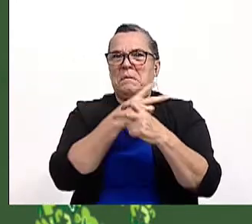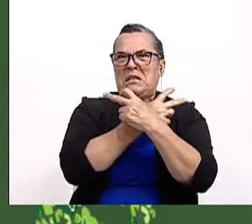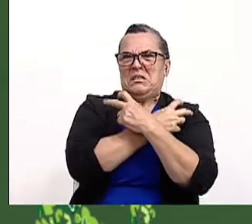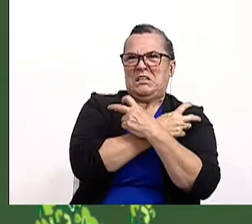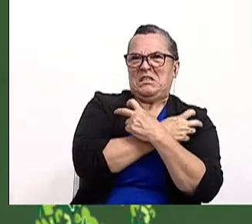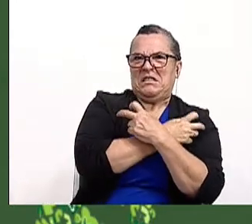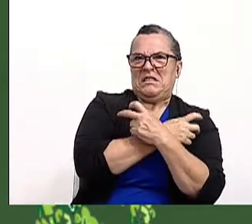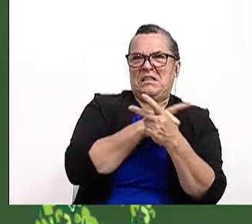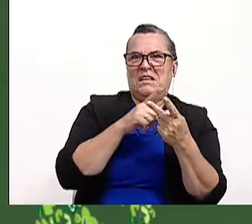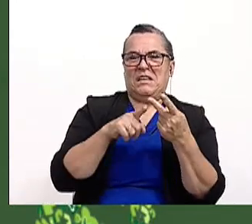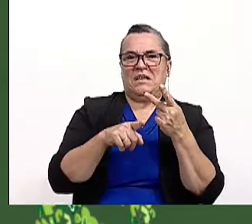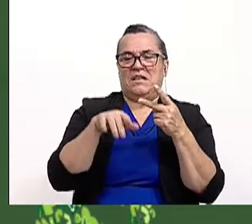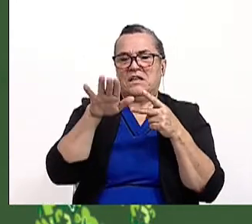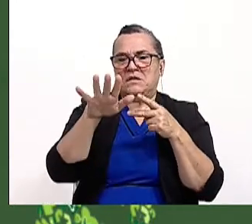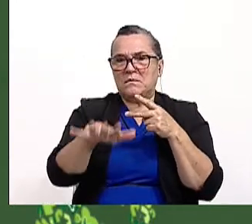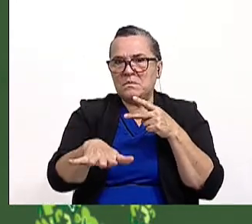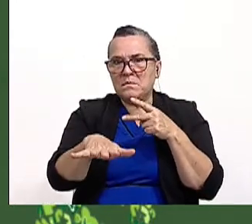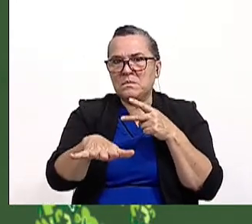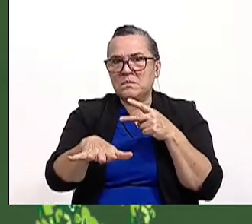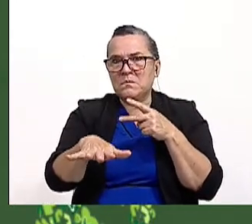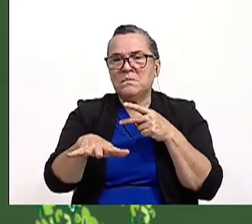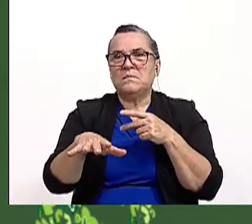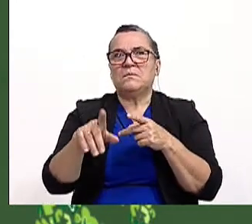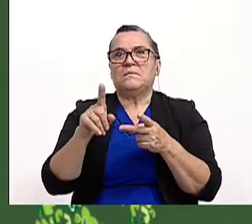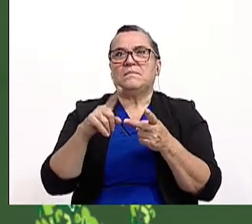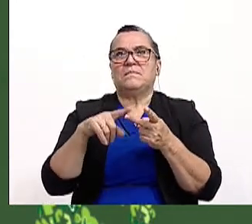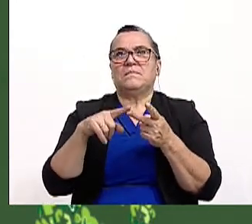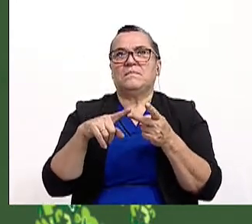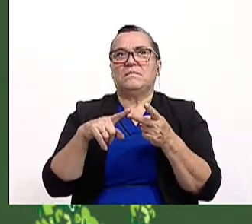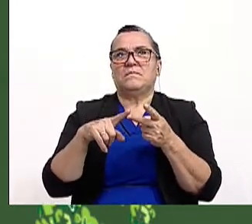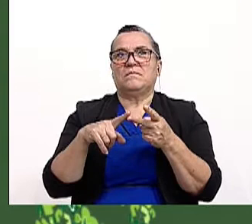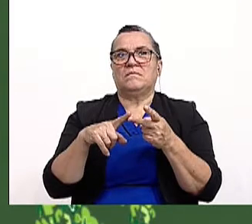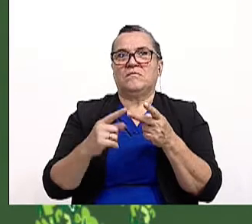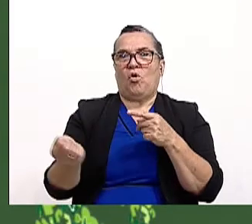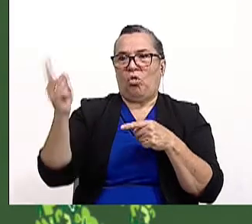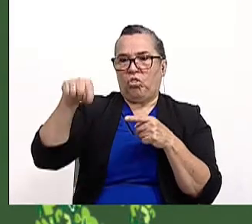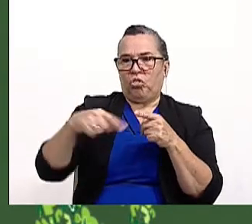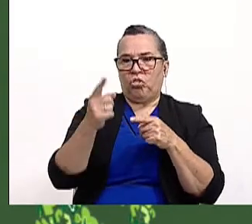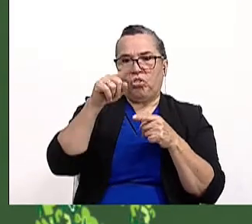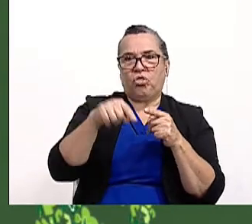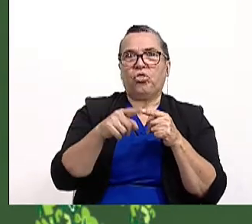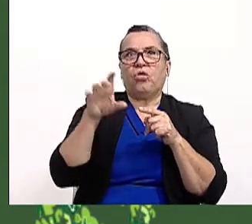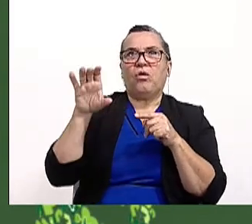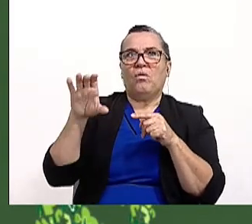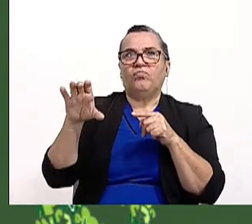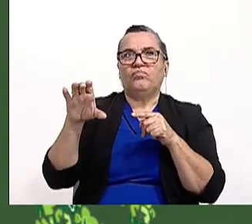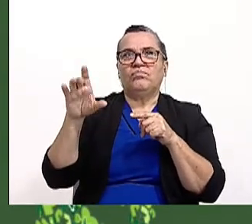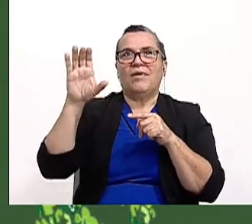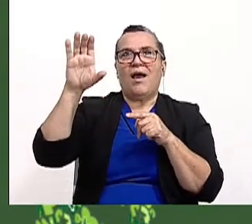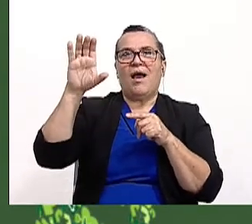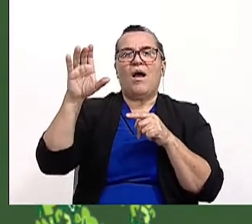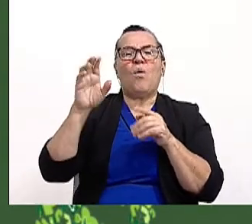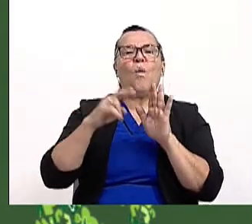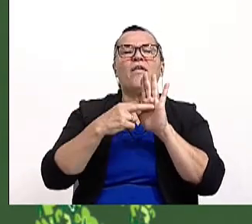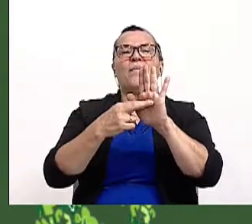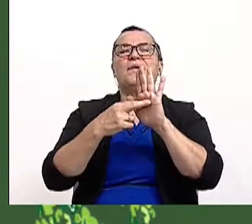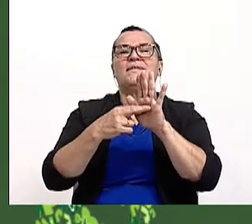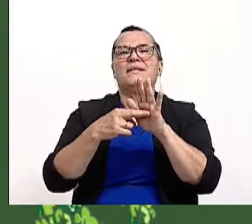Pesticides, footprint. What do you think represents the